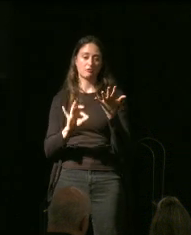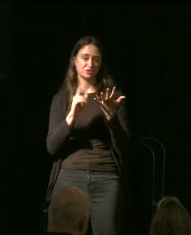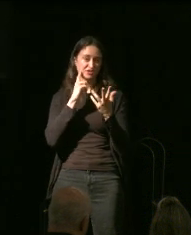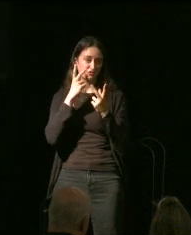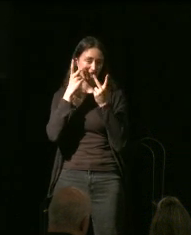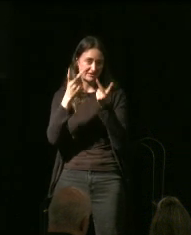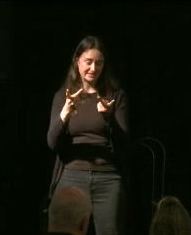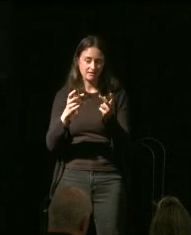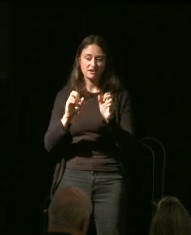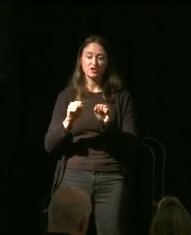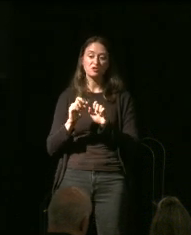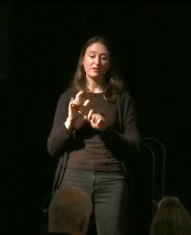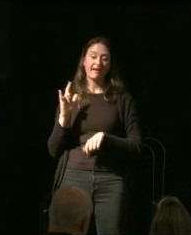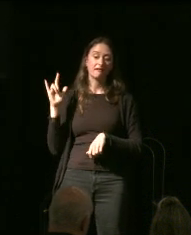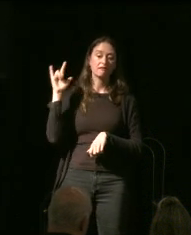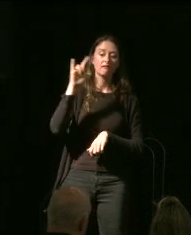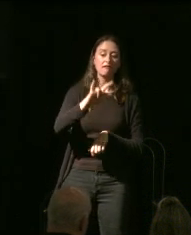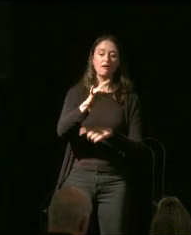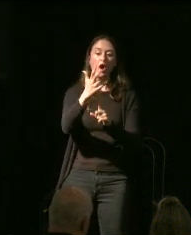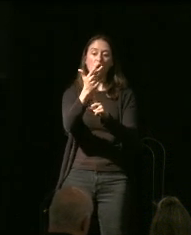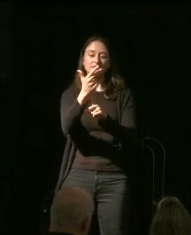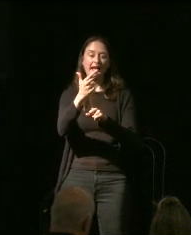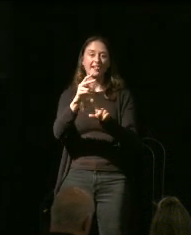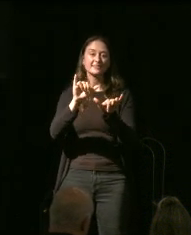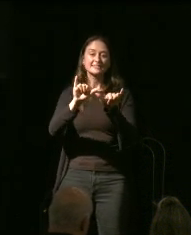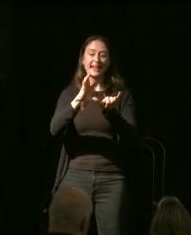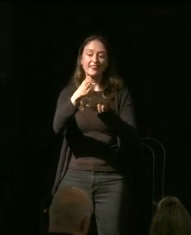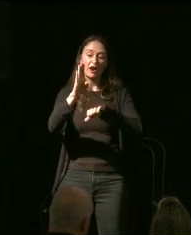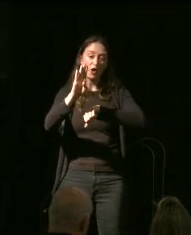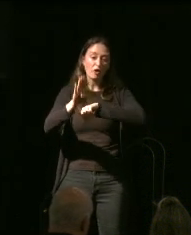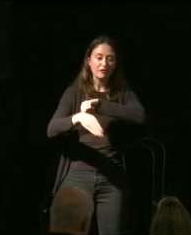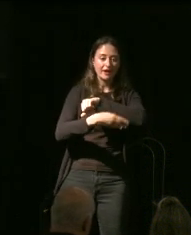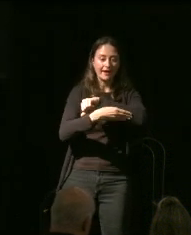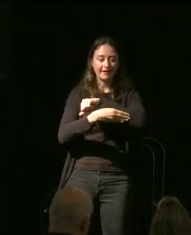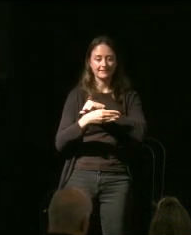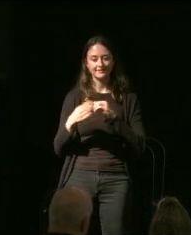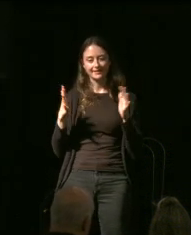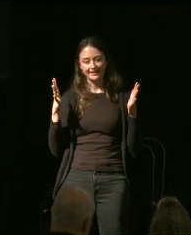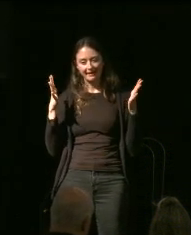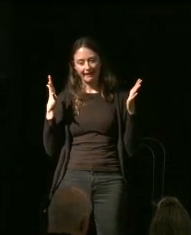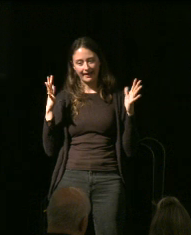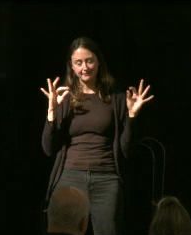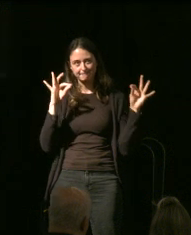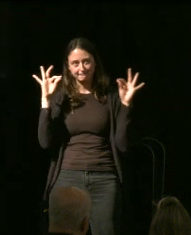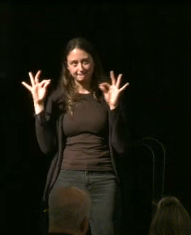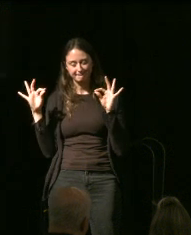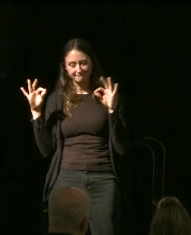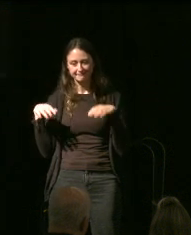woohoo, yay. Or if you're crazy like us, you can do